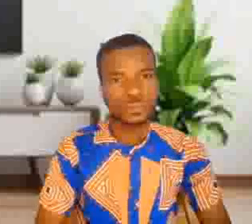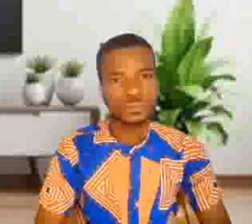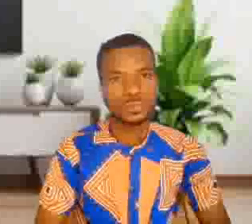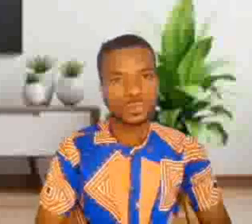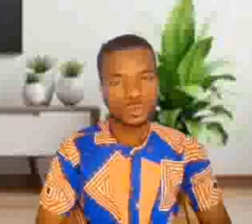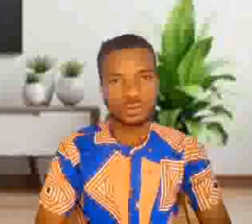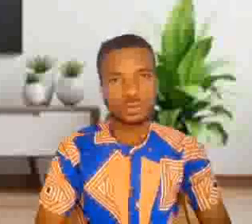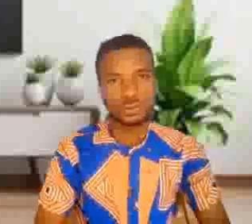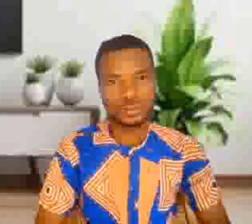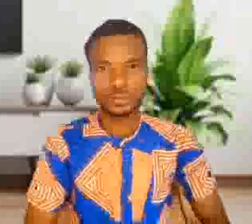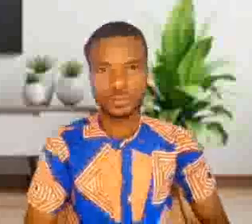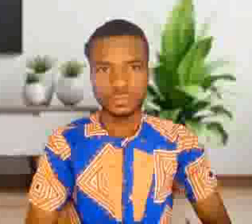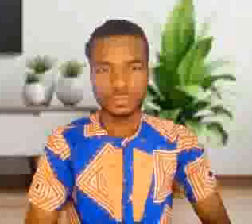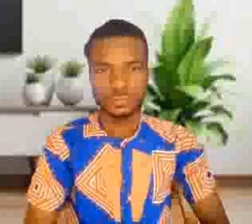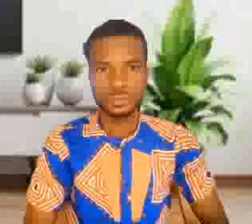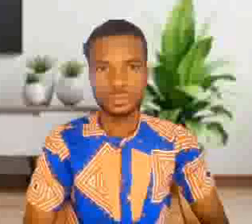Thank you, Father.